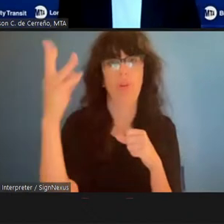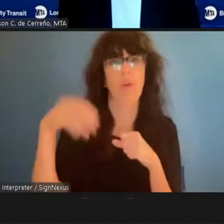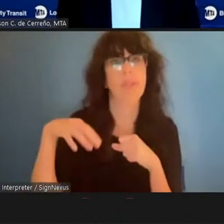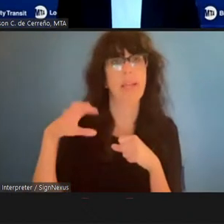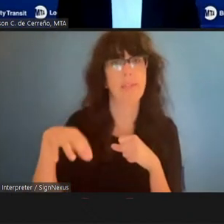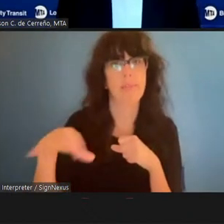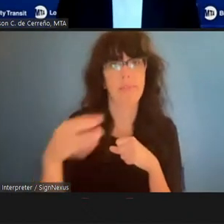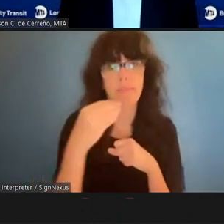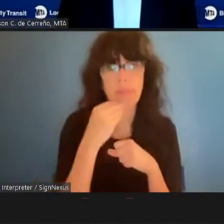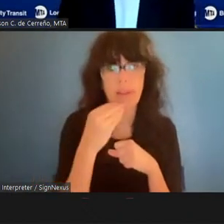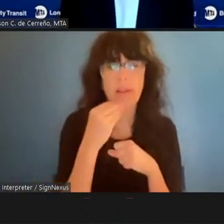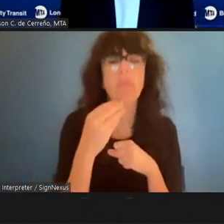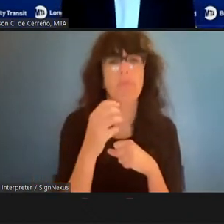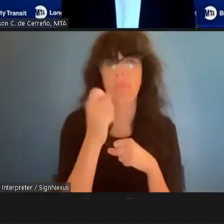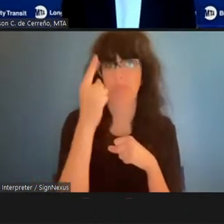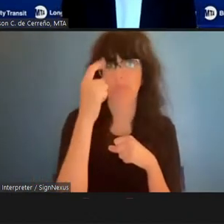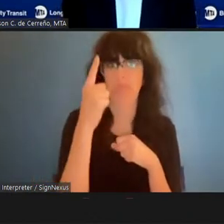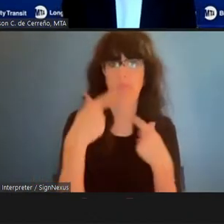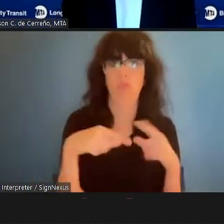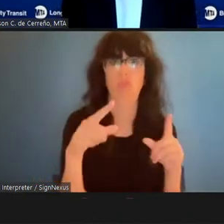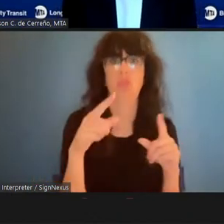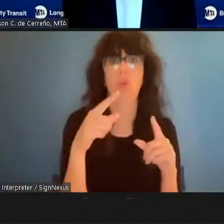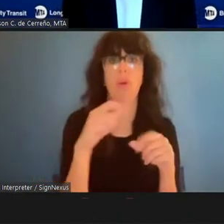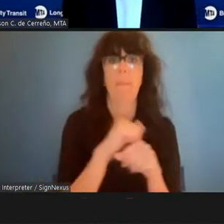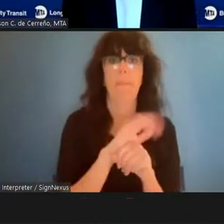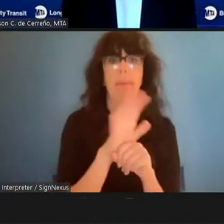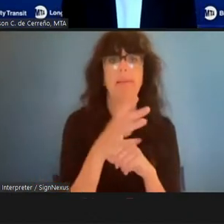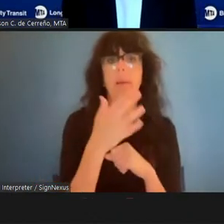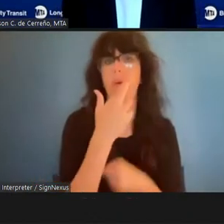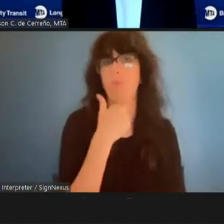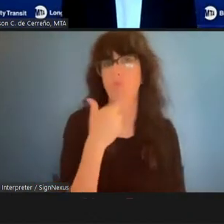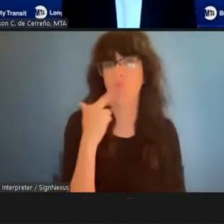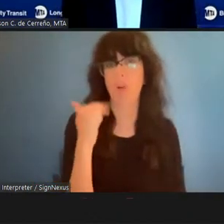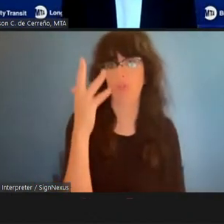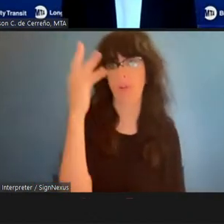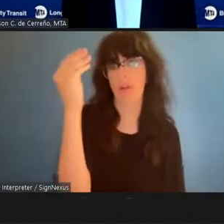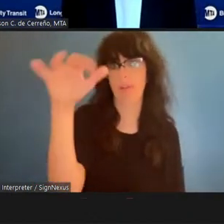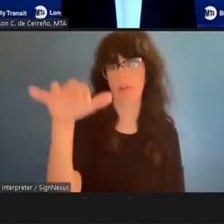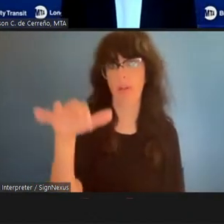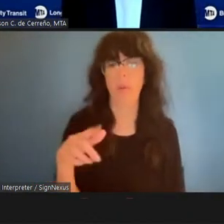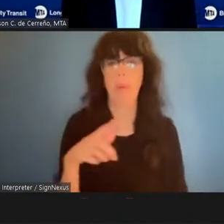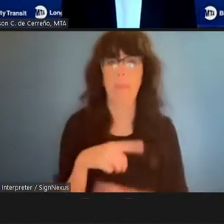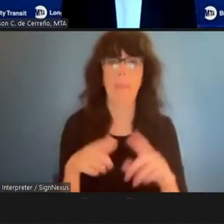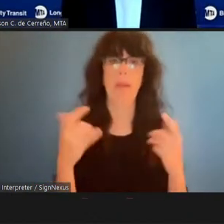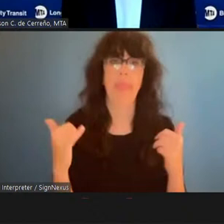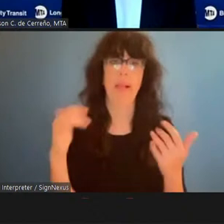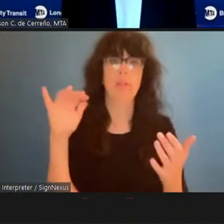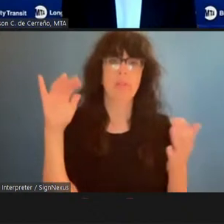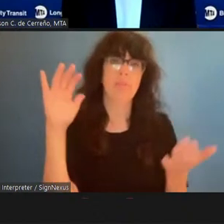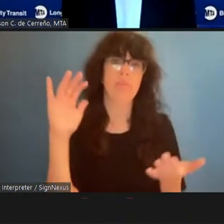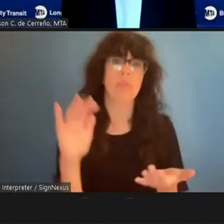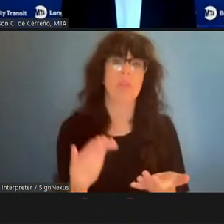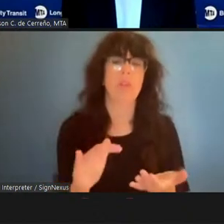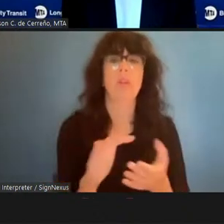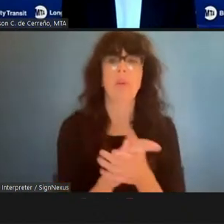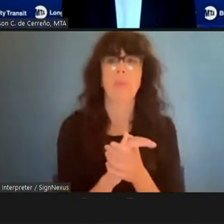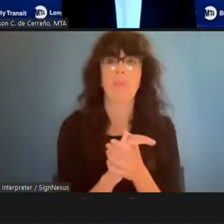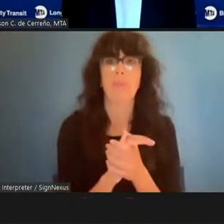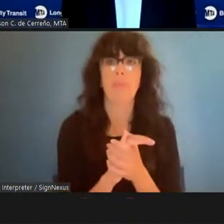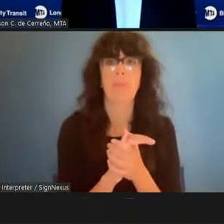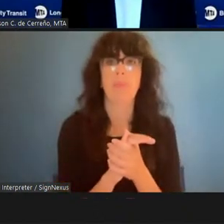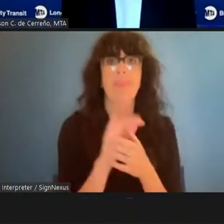yes outdoor dining was needed during the pandemic but as we all know that seems to be evident these block lanes have created the